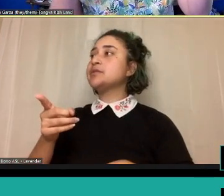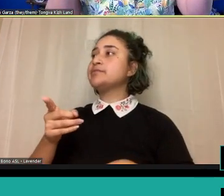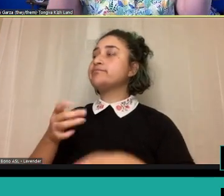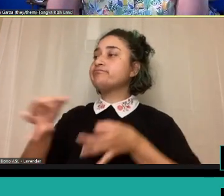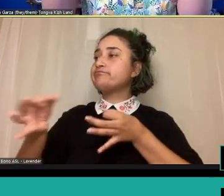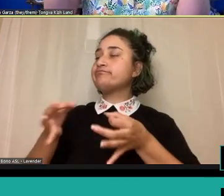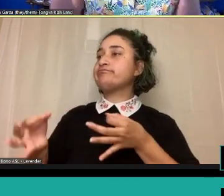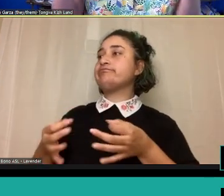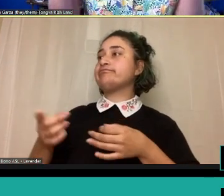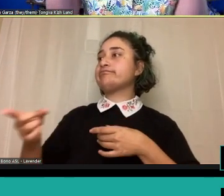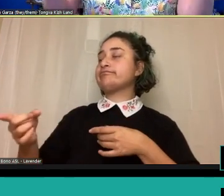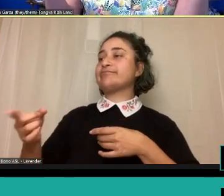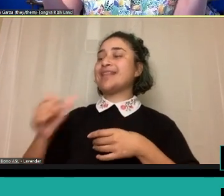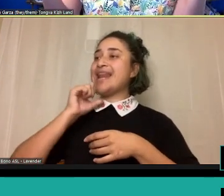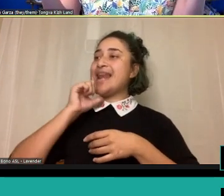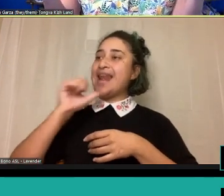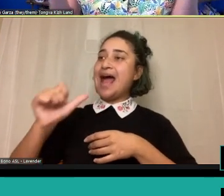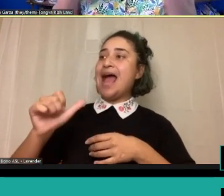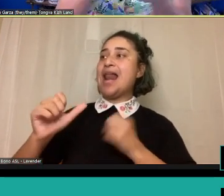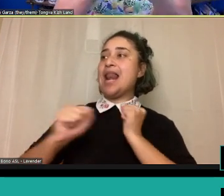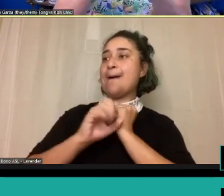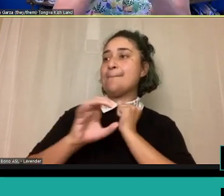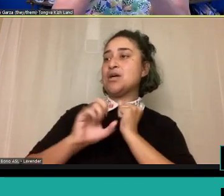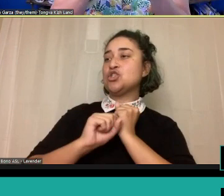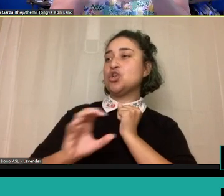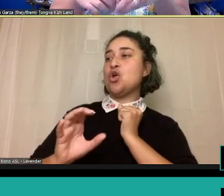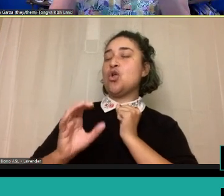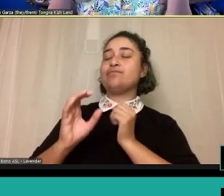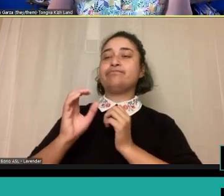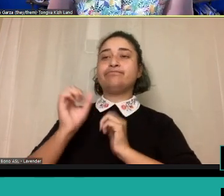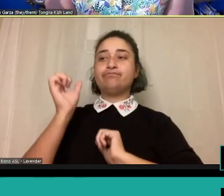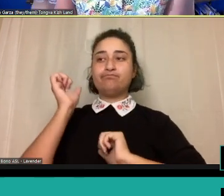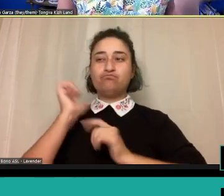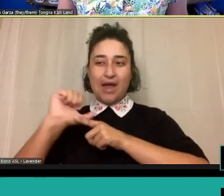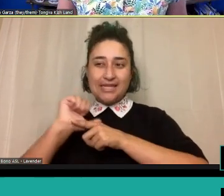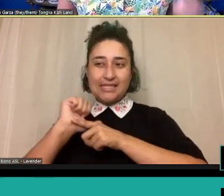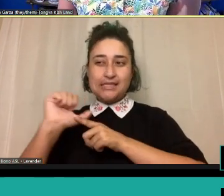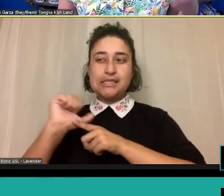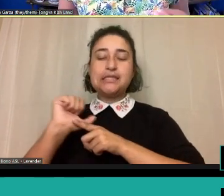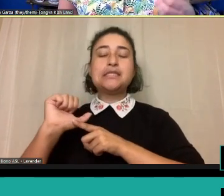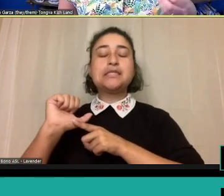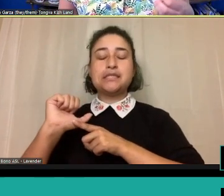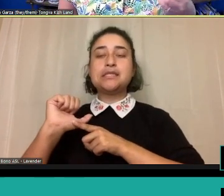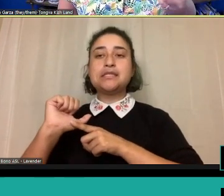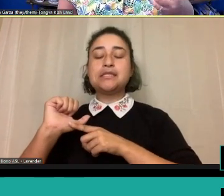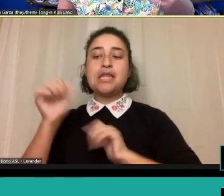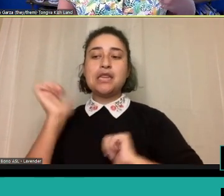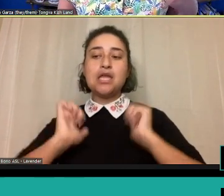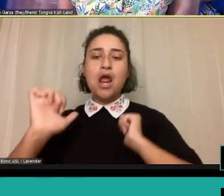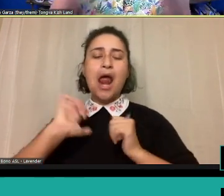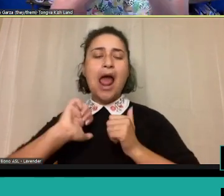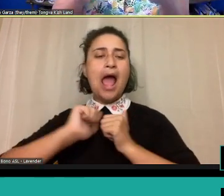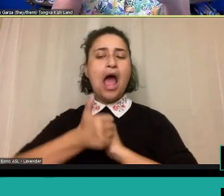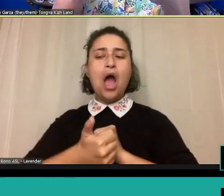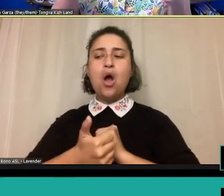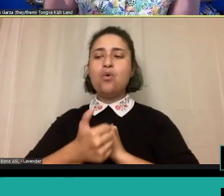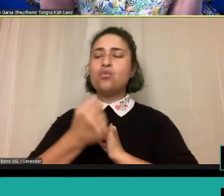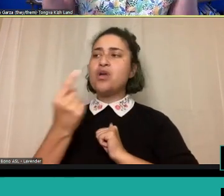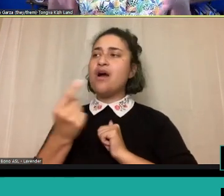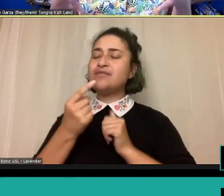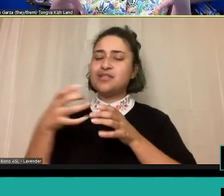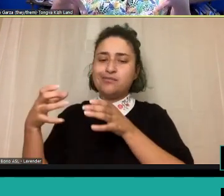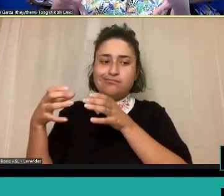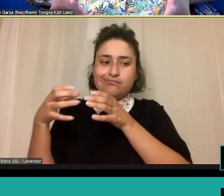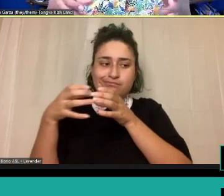the non-commercial practices of theater and how we often, you know, confine ourselves into